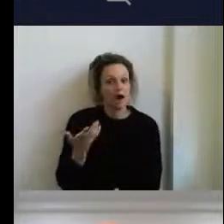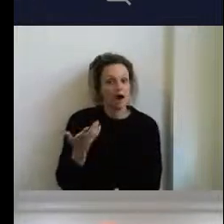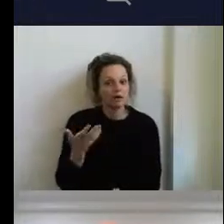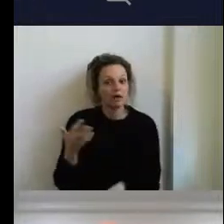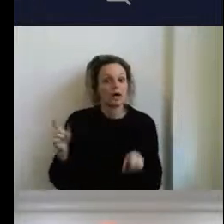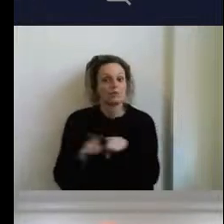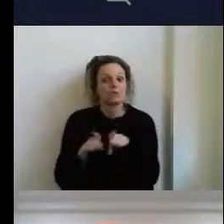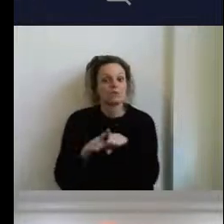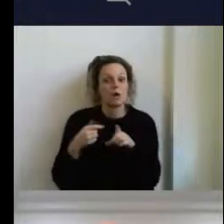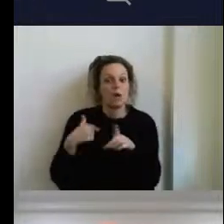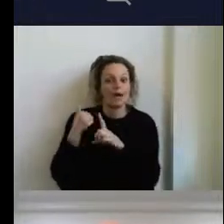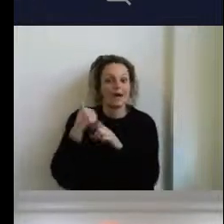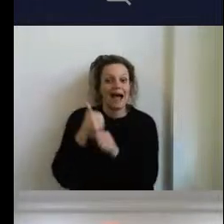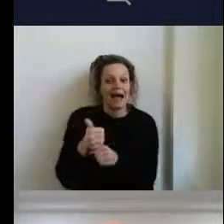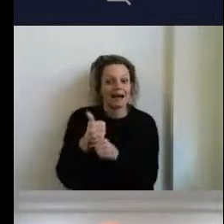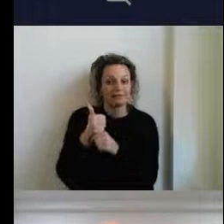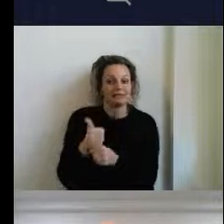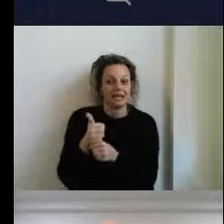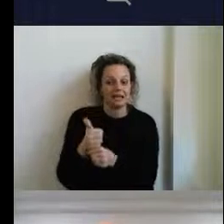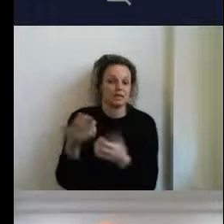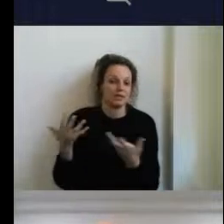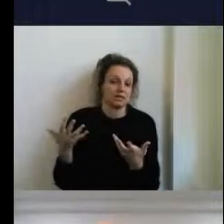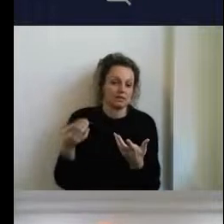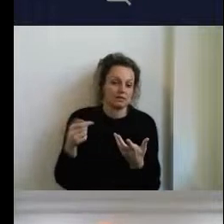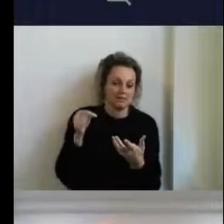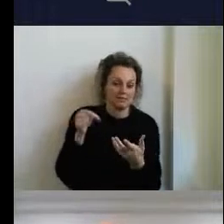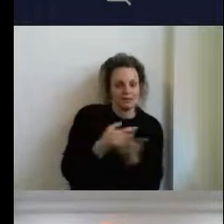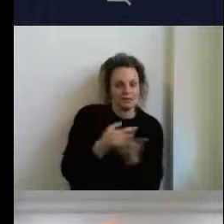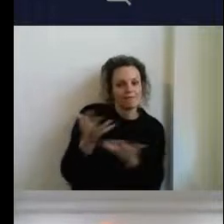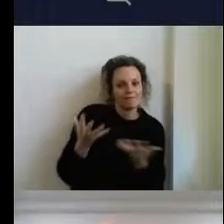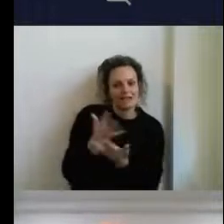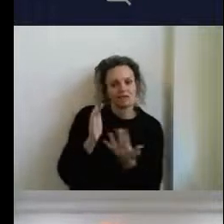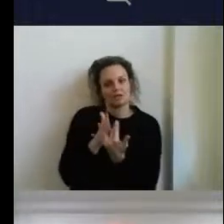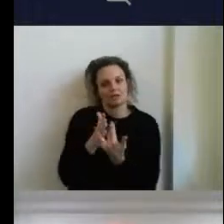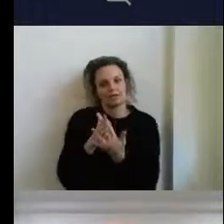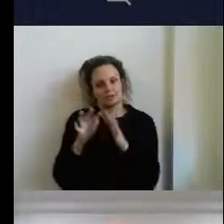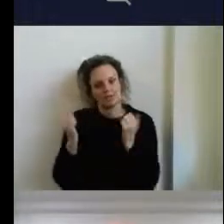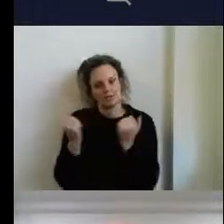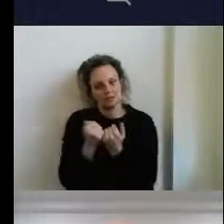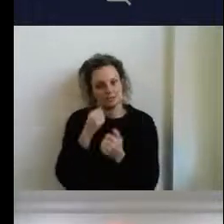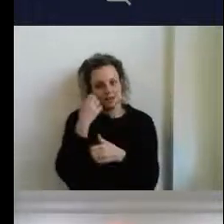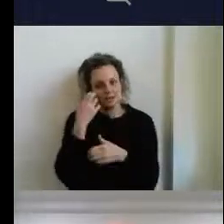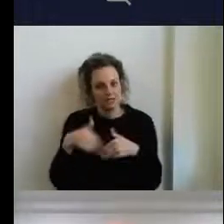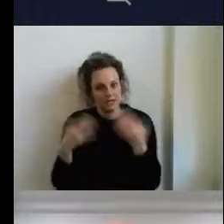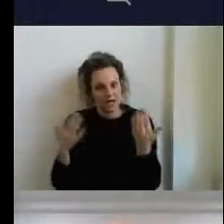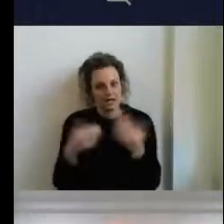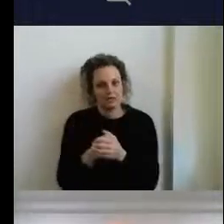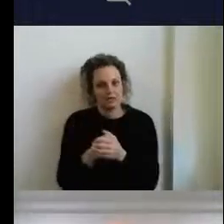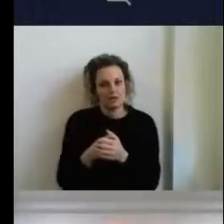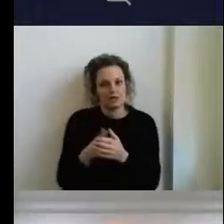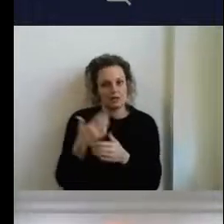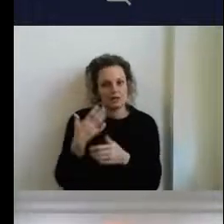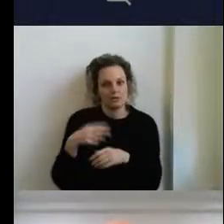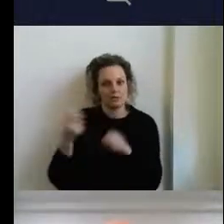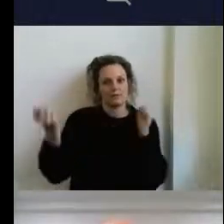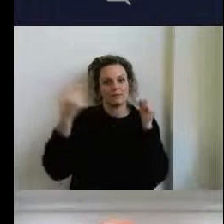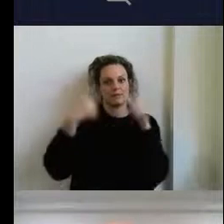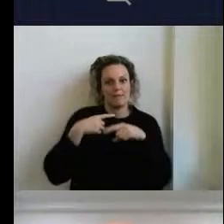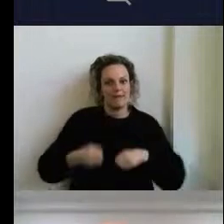this conversation and recommends the accessibility team and the support on a daily basis. So hey, if you guys want to send me a free copy, then yeah, all